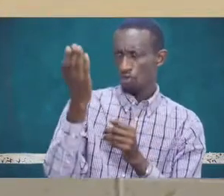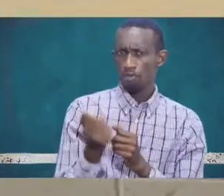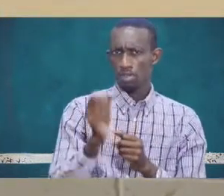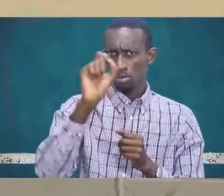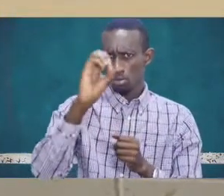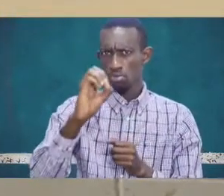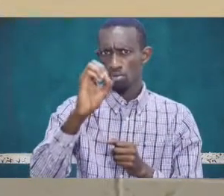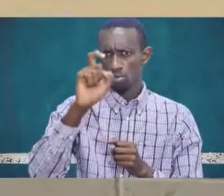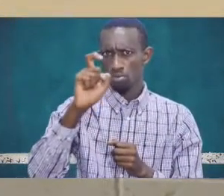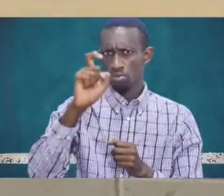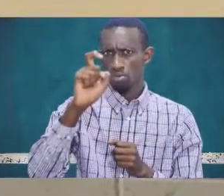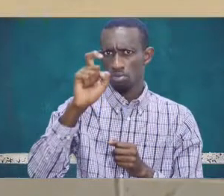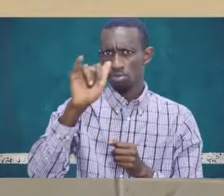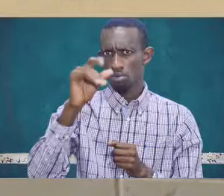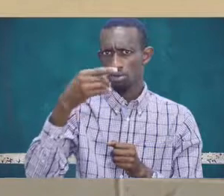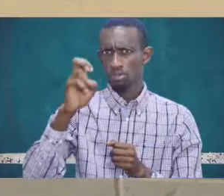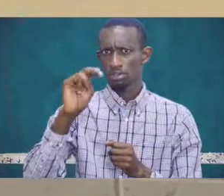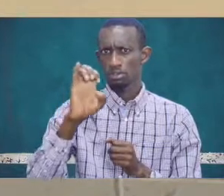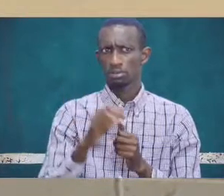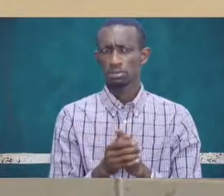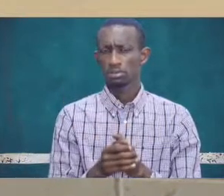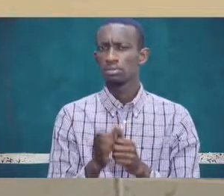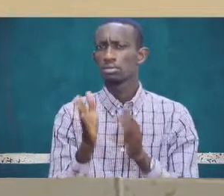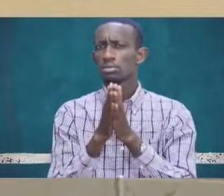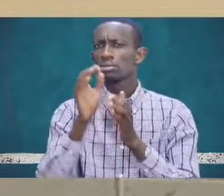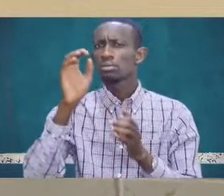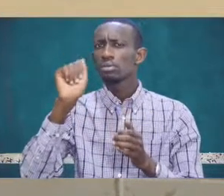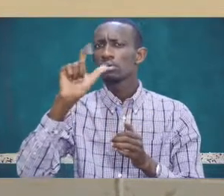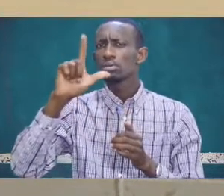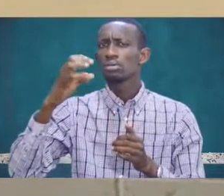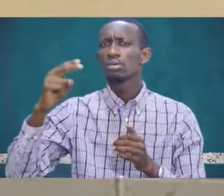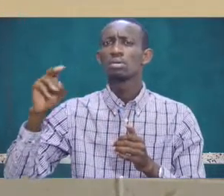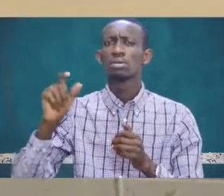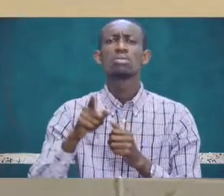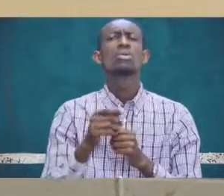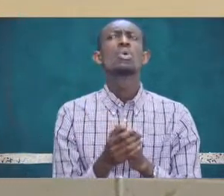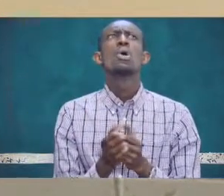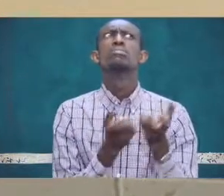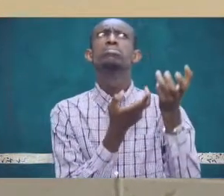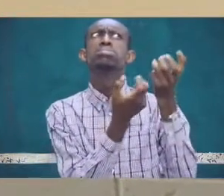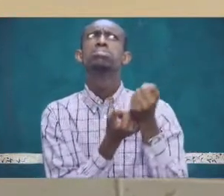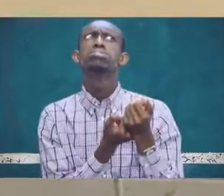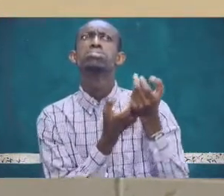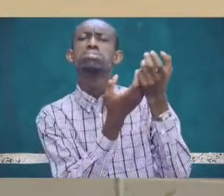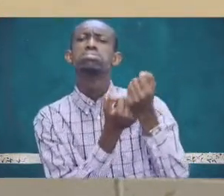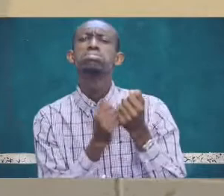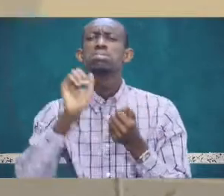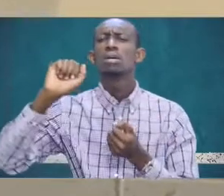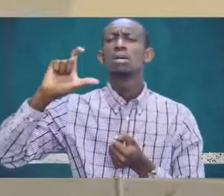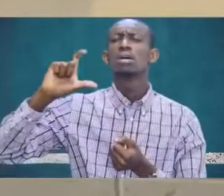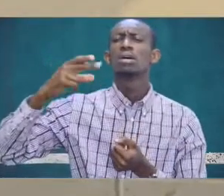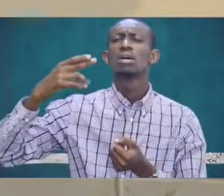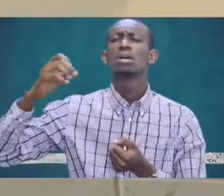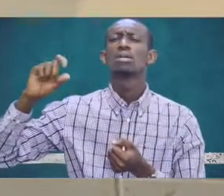the oxygen of the alcohol attract the hydrogen proton, and then it